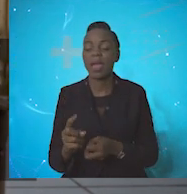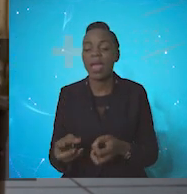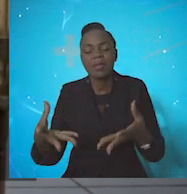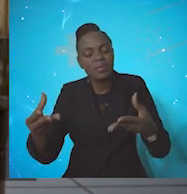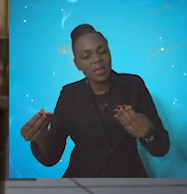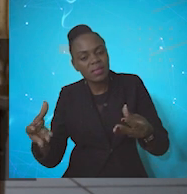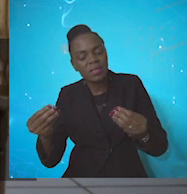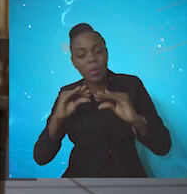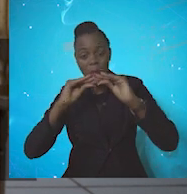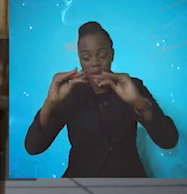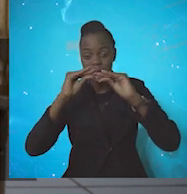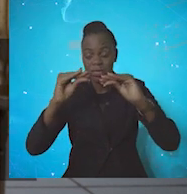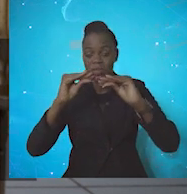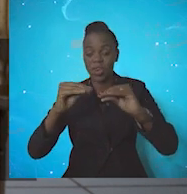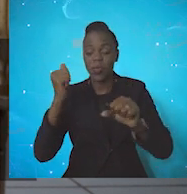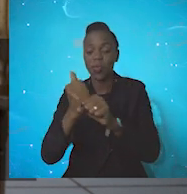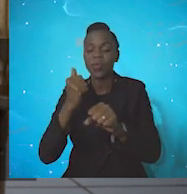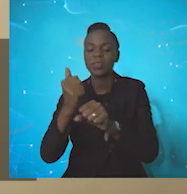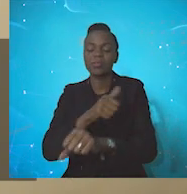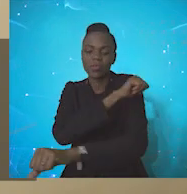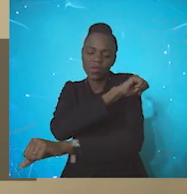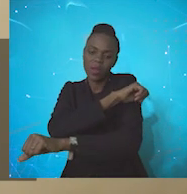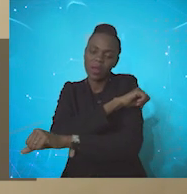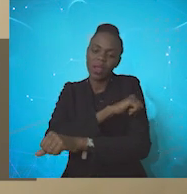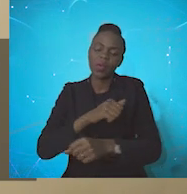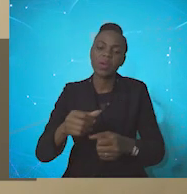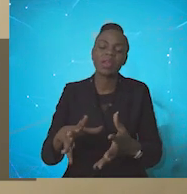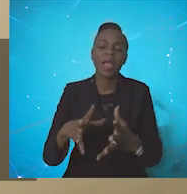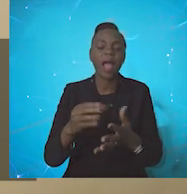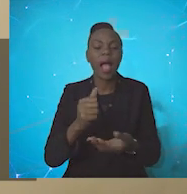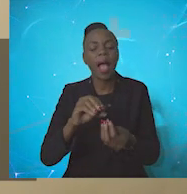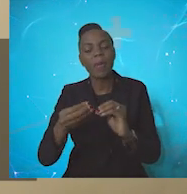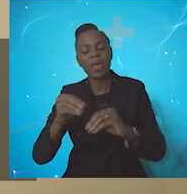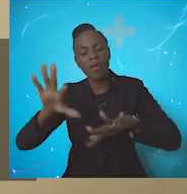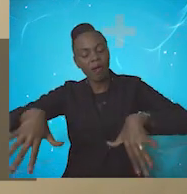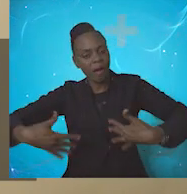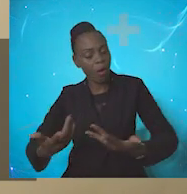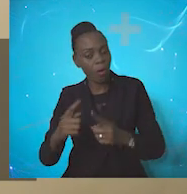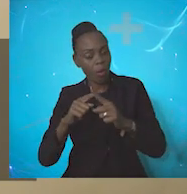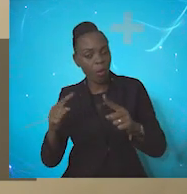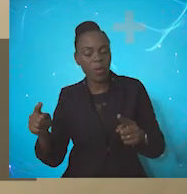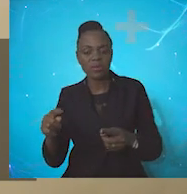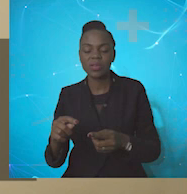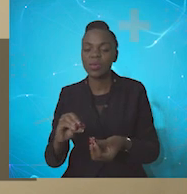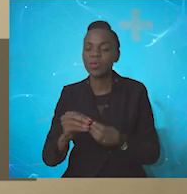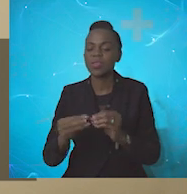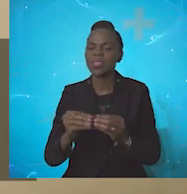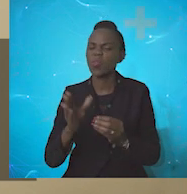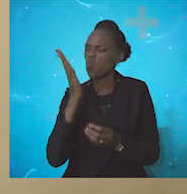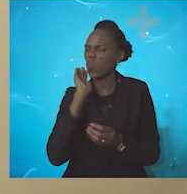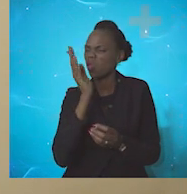train healthcare workers how to do it safely as well. And it can also be done painlessly.